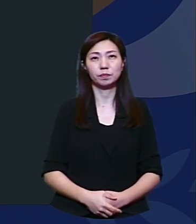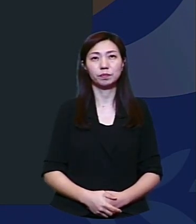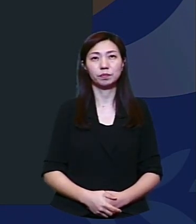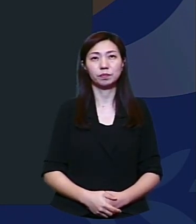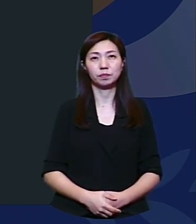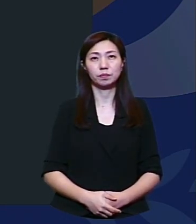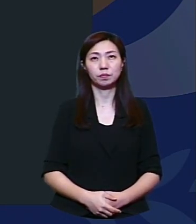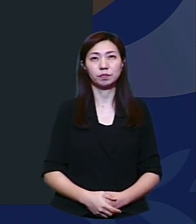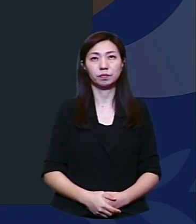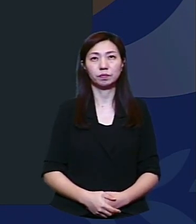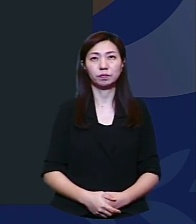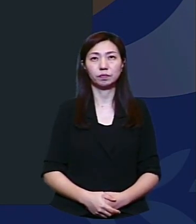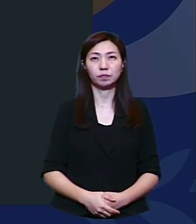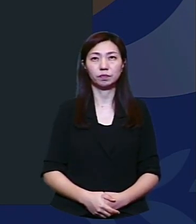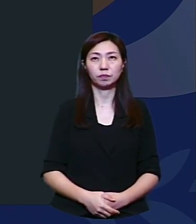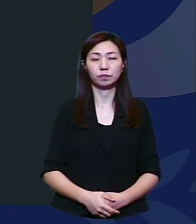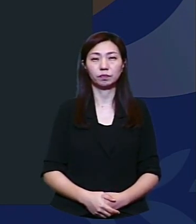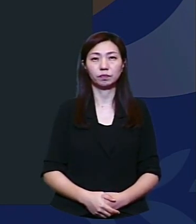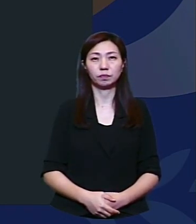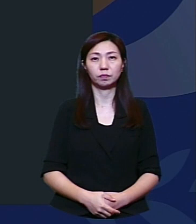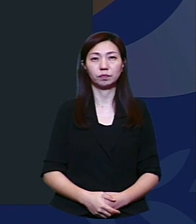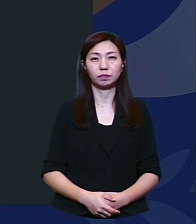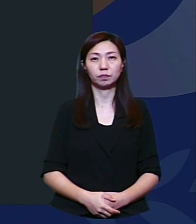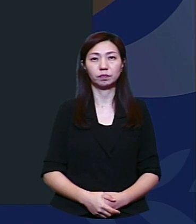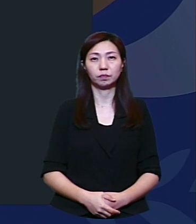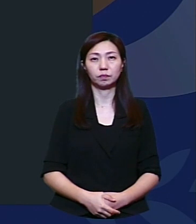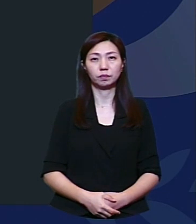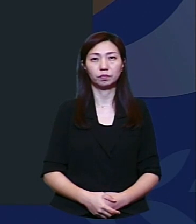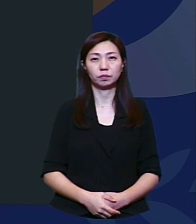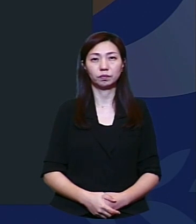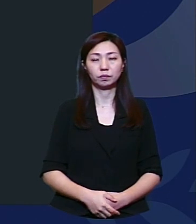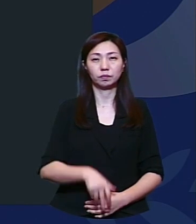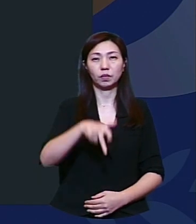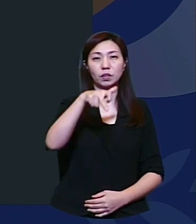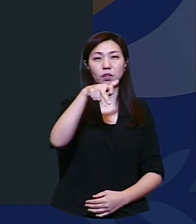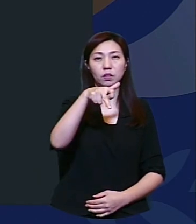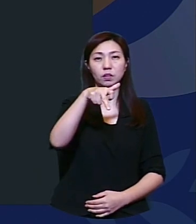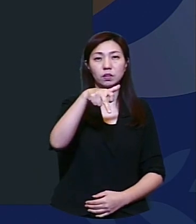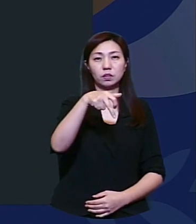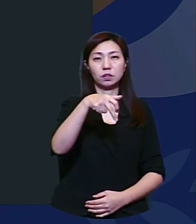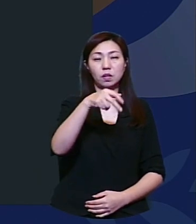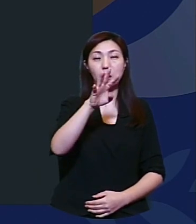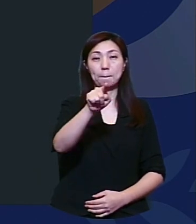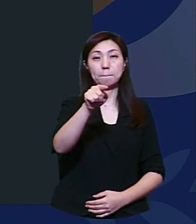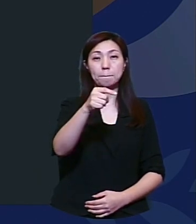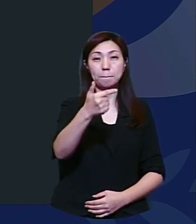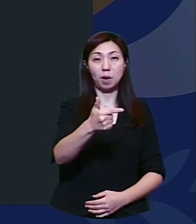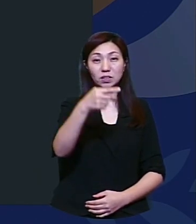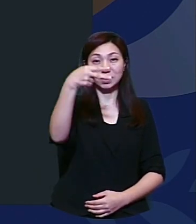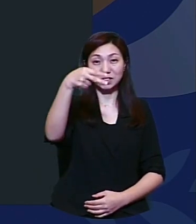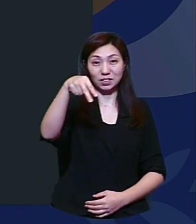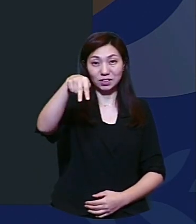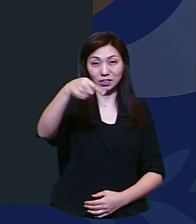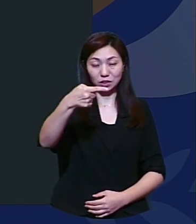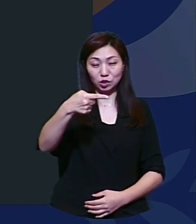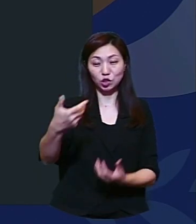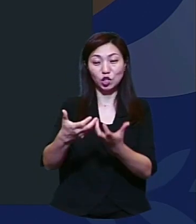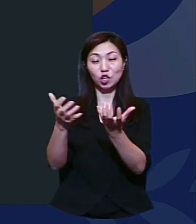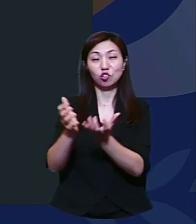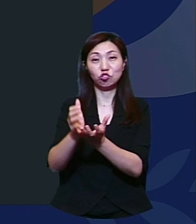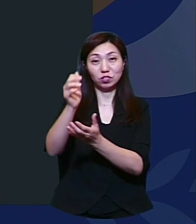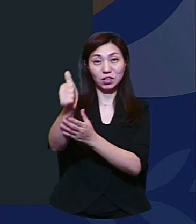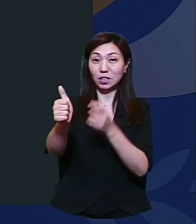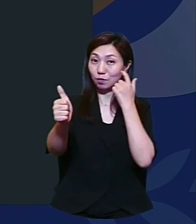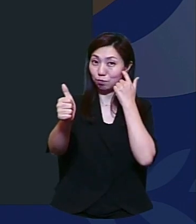Let me go for Chris. The question is like this. Within